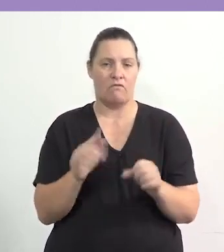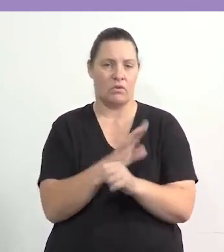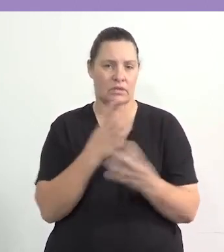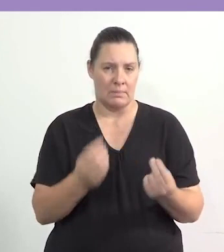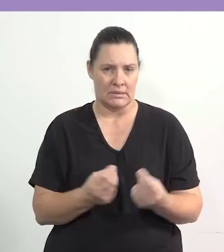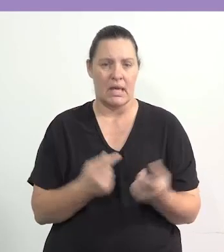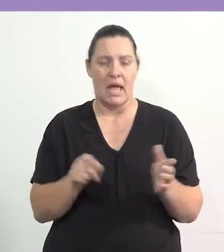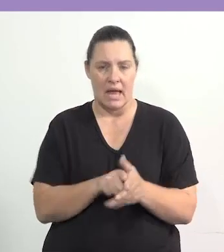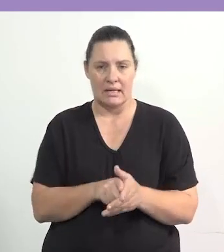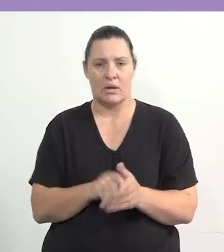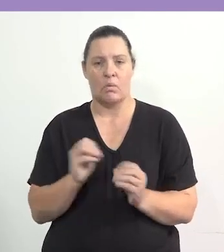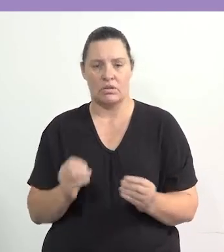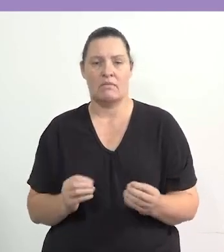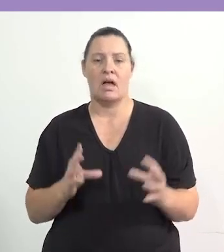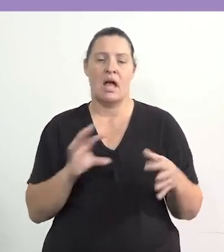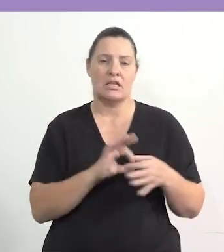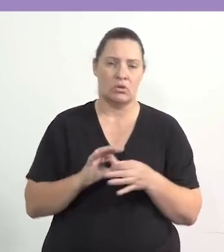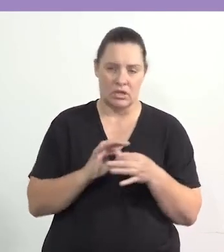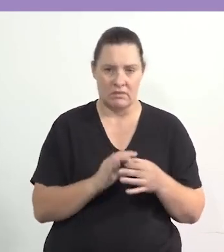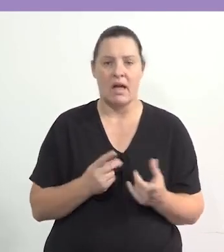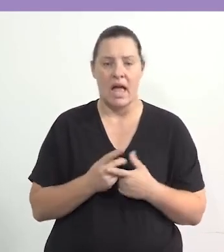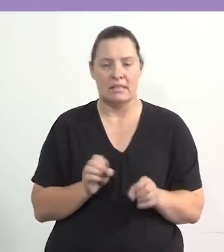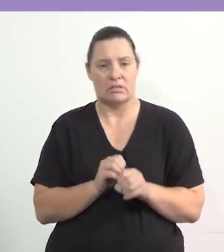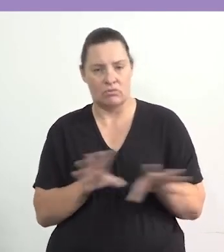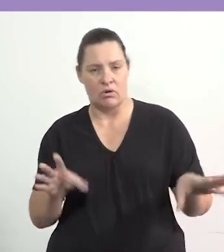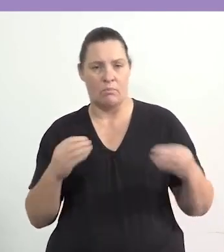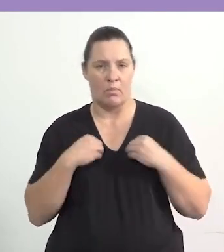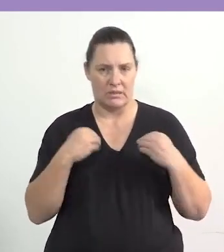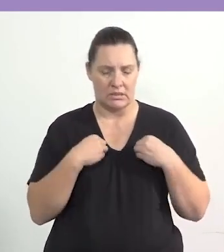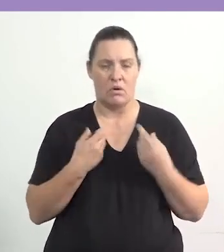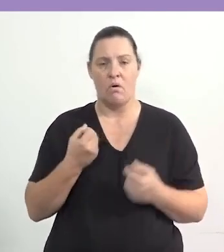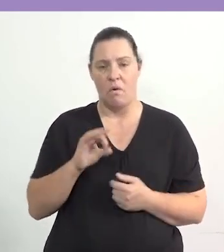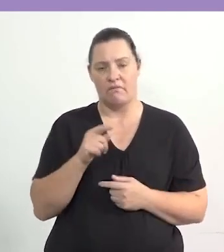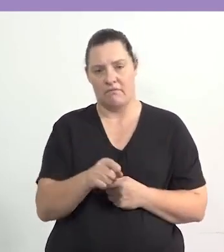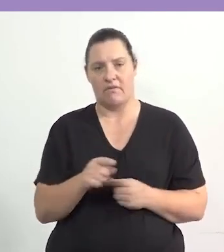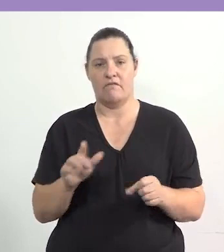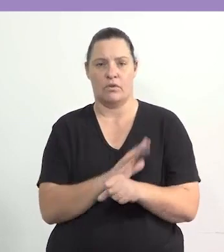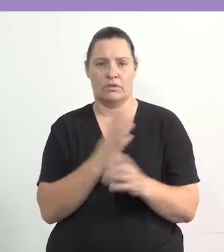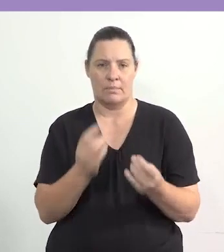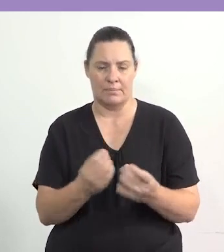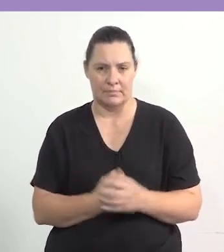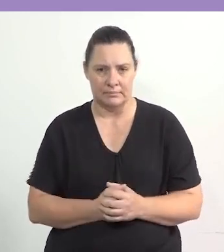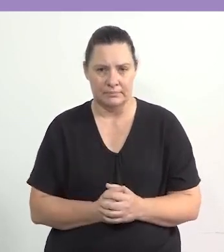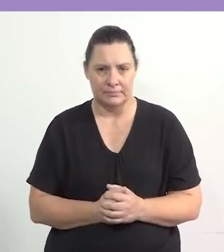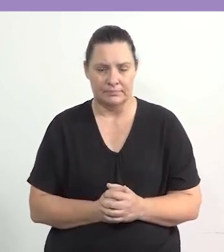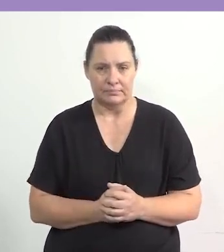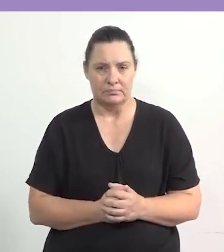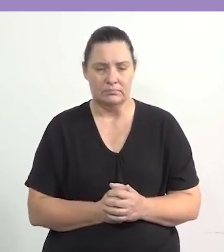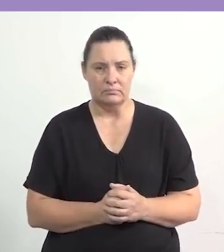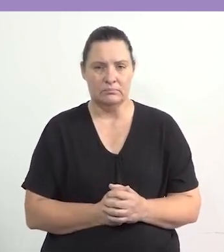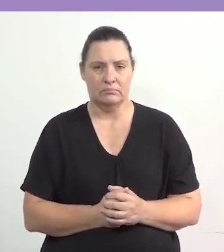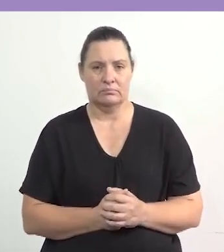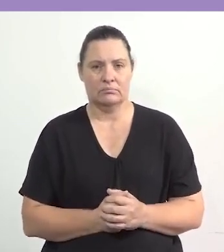integers and the commutative, associative, and distributive properties of integers.